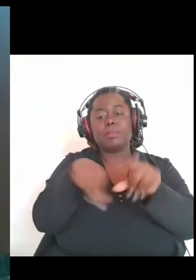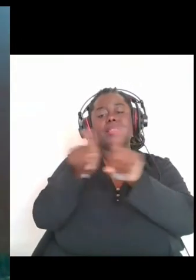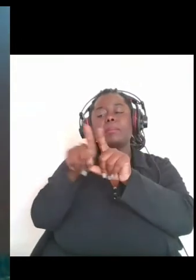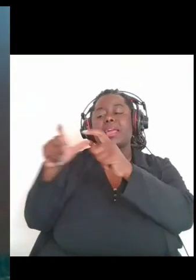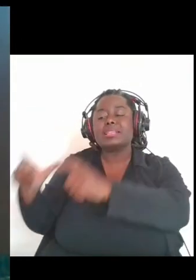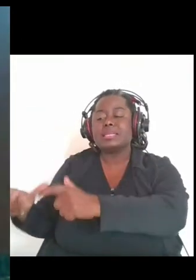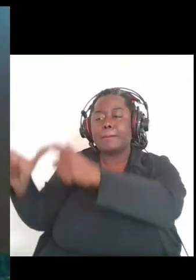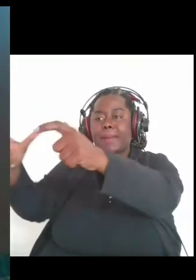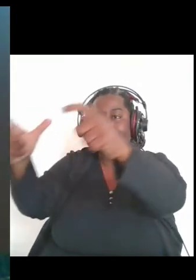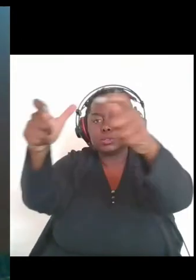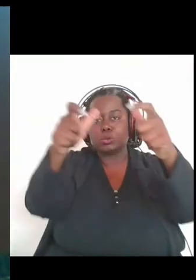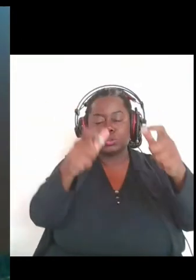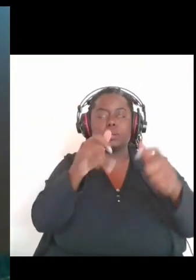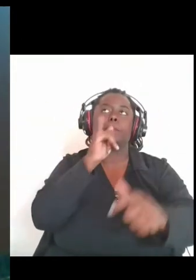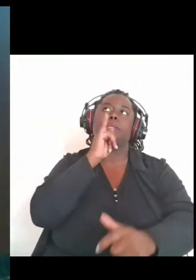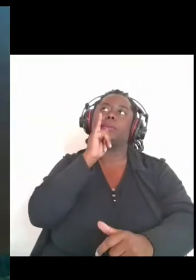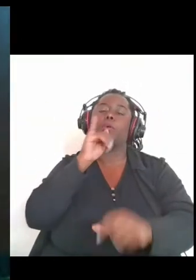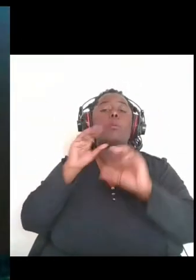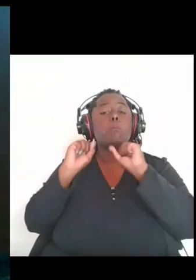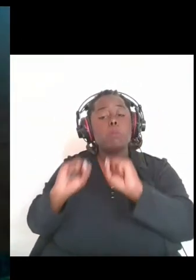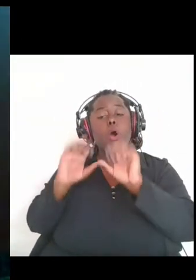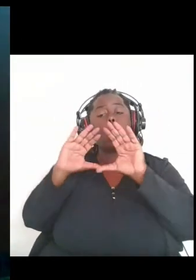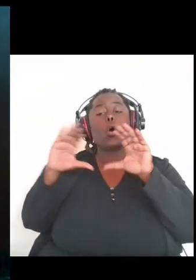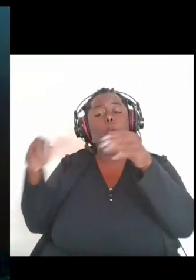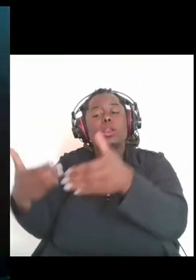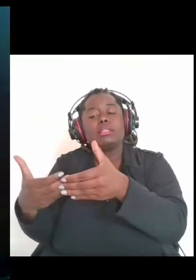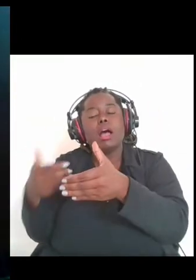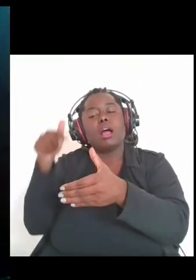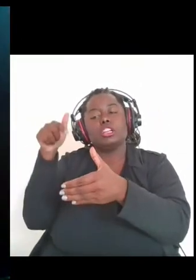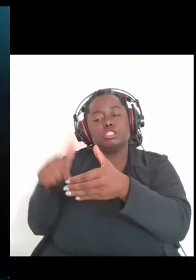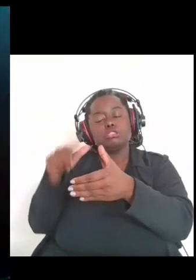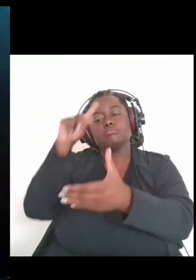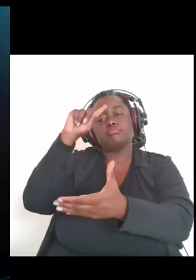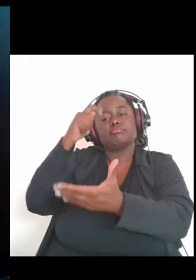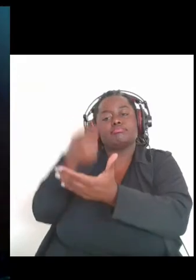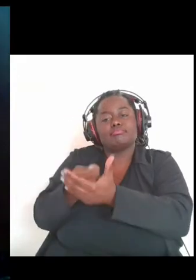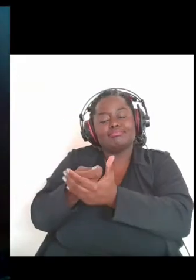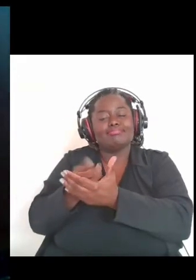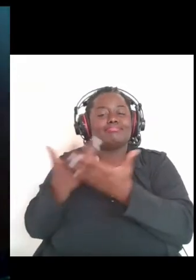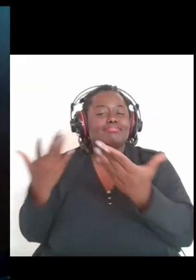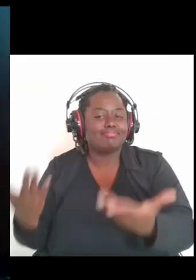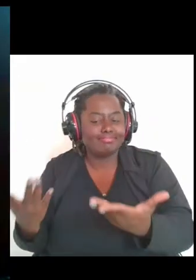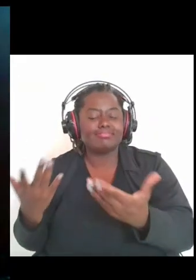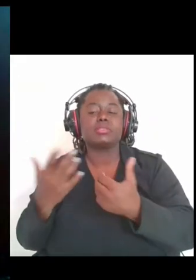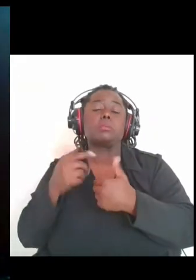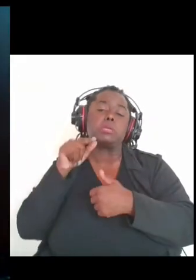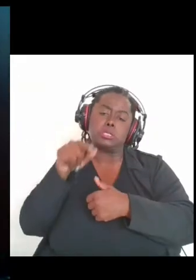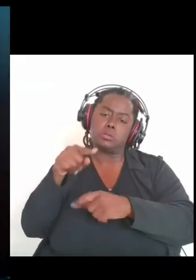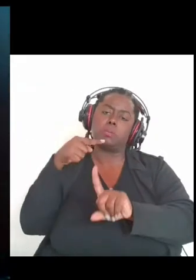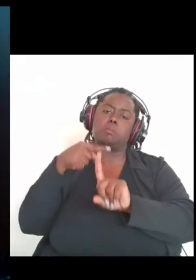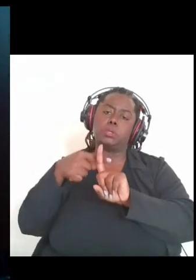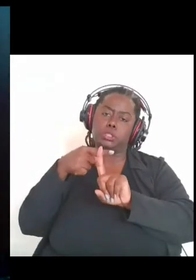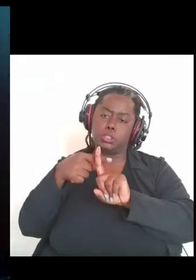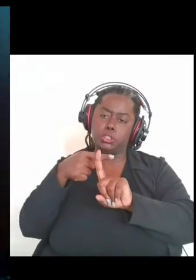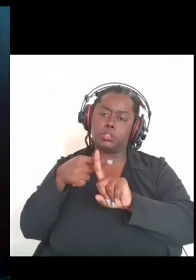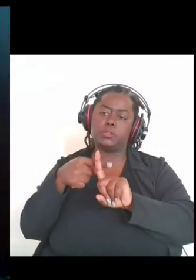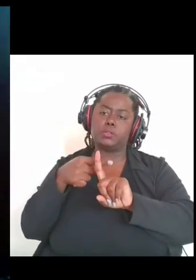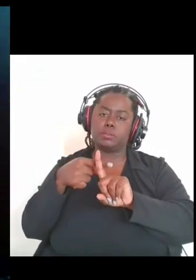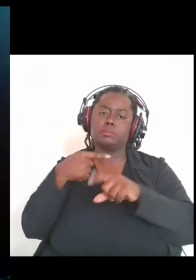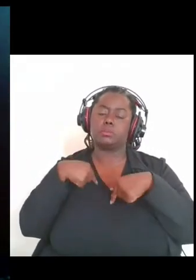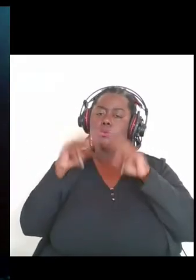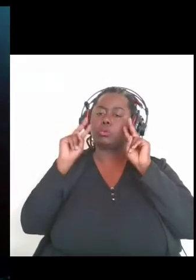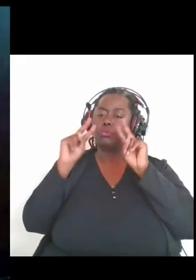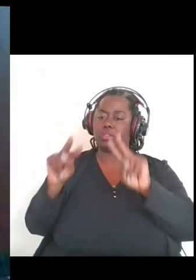so communities themselves can determine the agenda they want to follow so that's a very